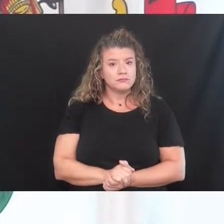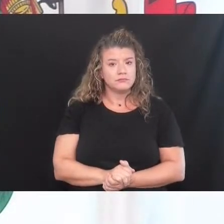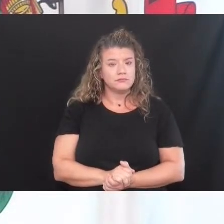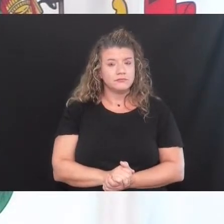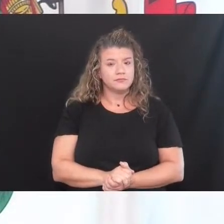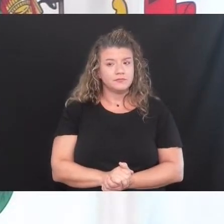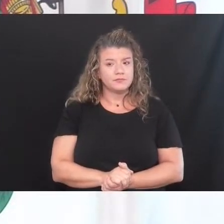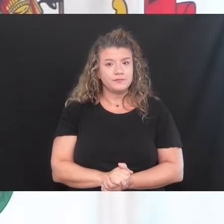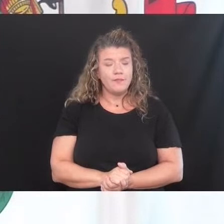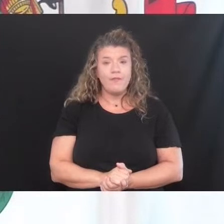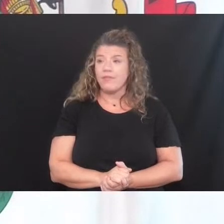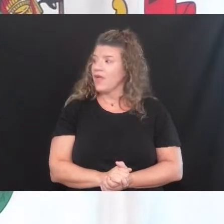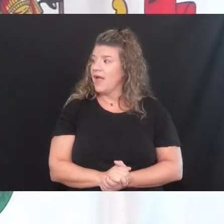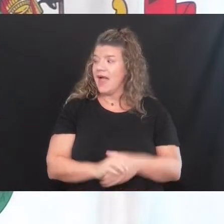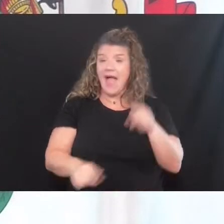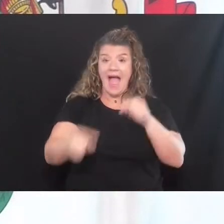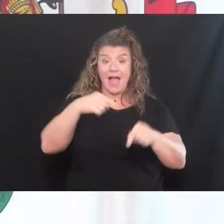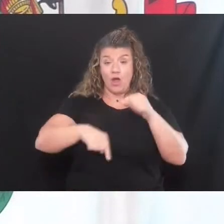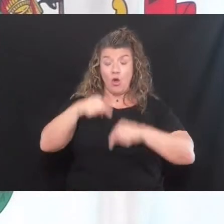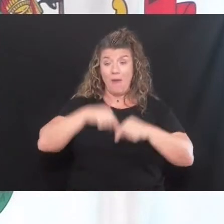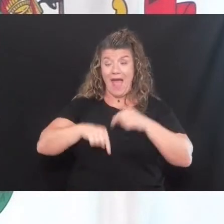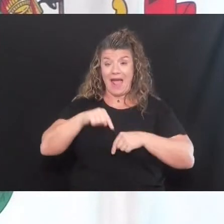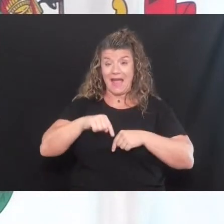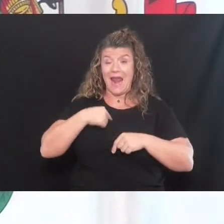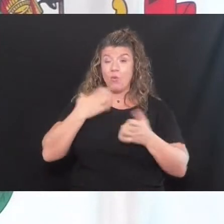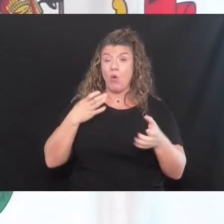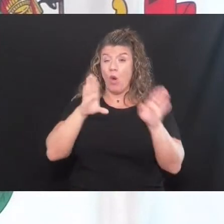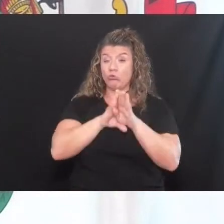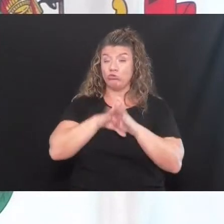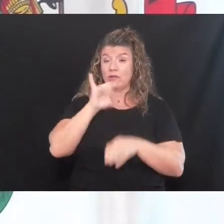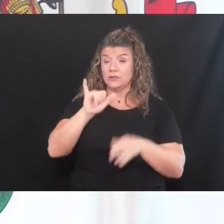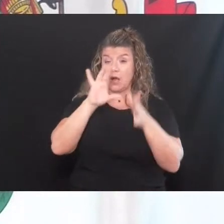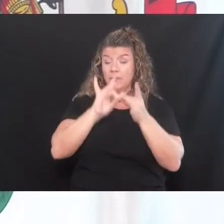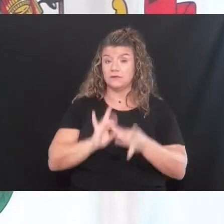I go back to just this, and I'll close with just this.